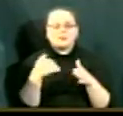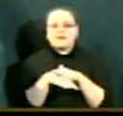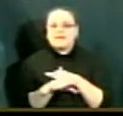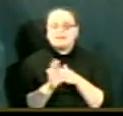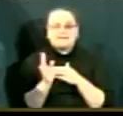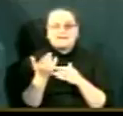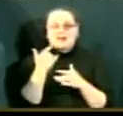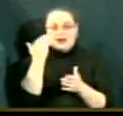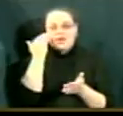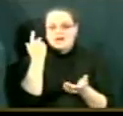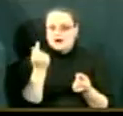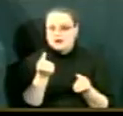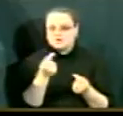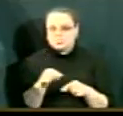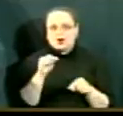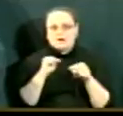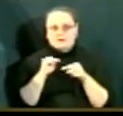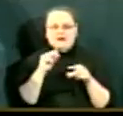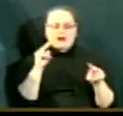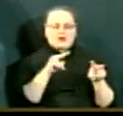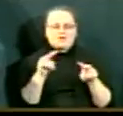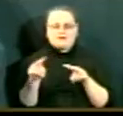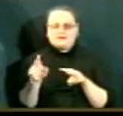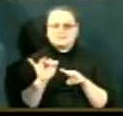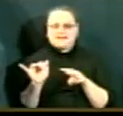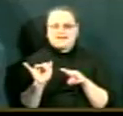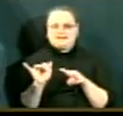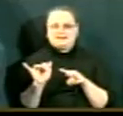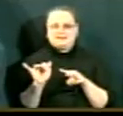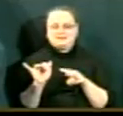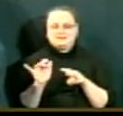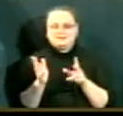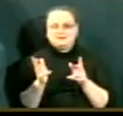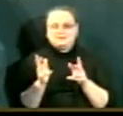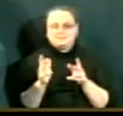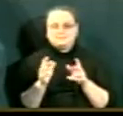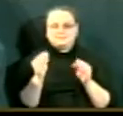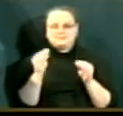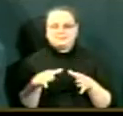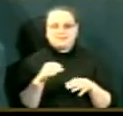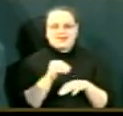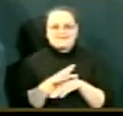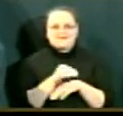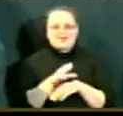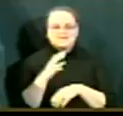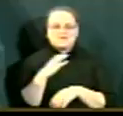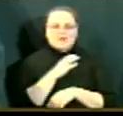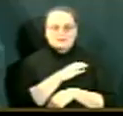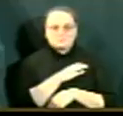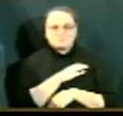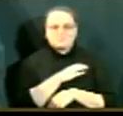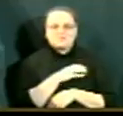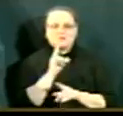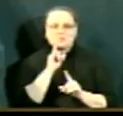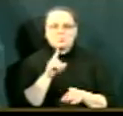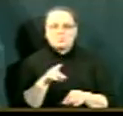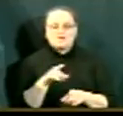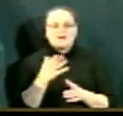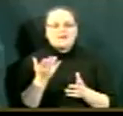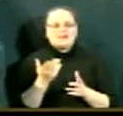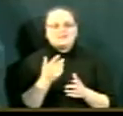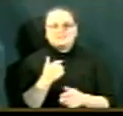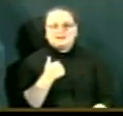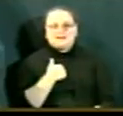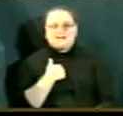into it, and I go back and I look at things like the Teacher Advisory Council report, and